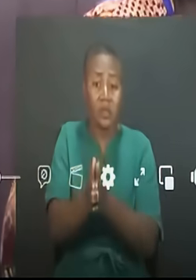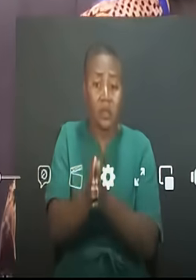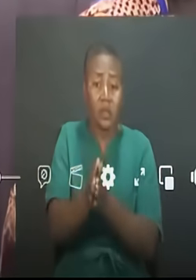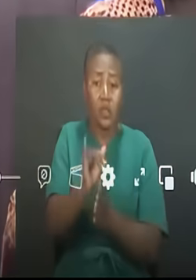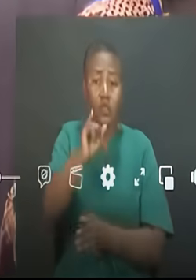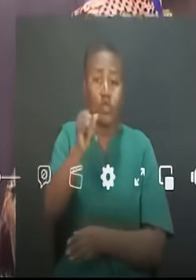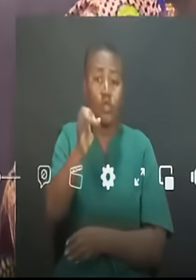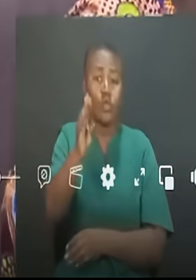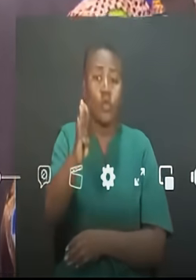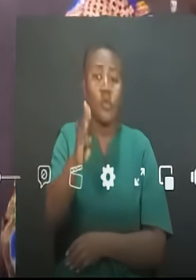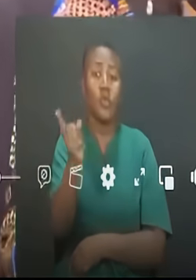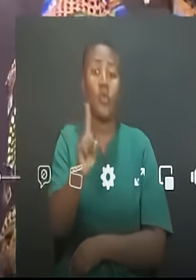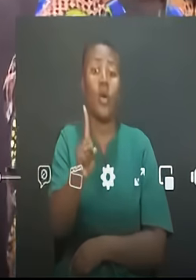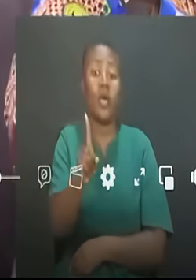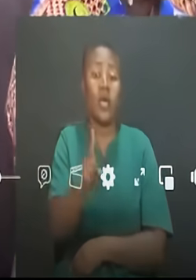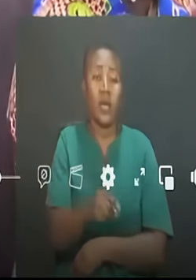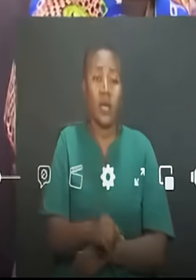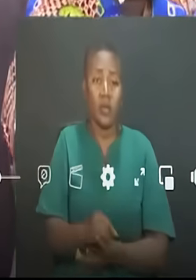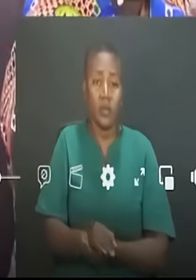Where are the jobs?